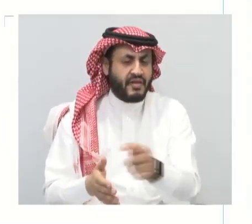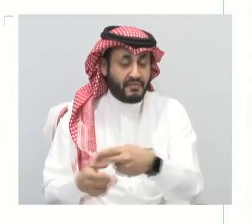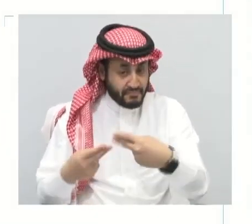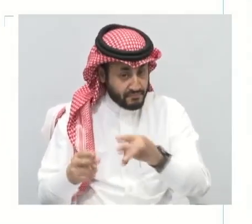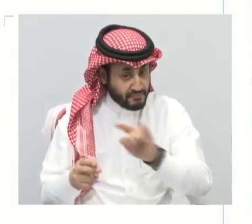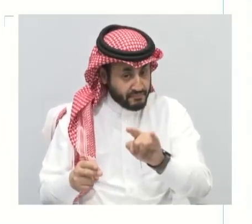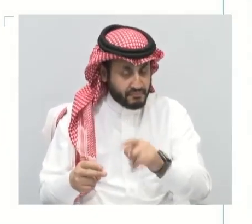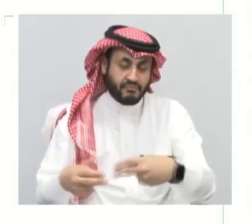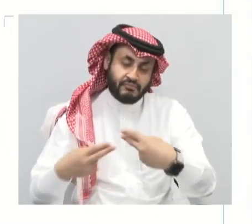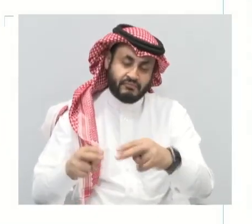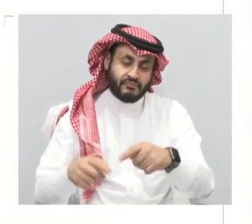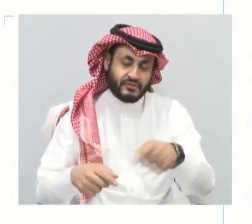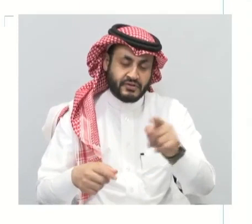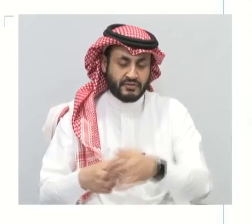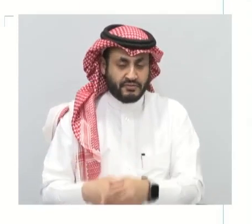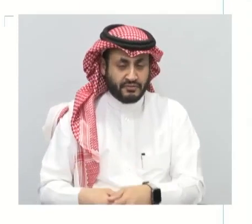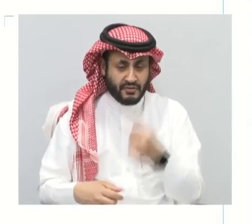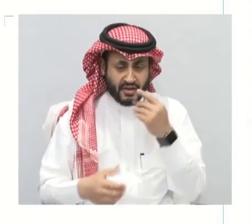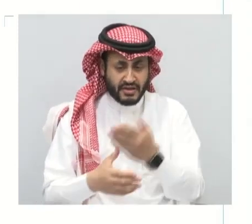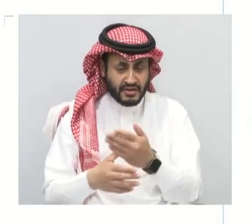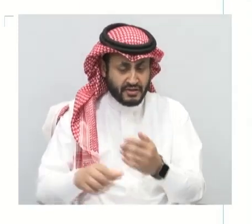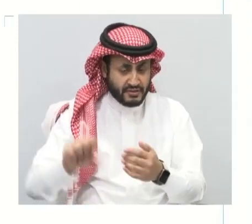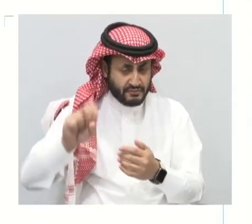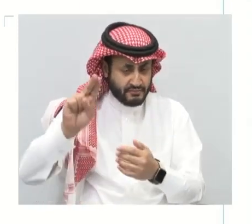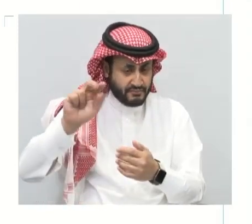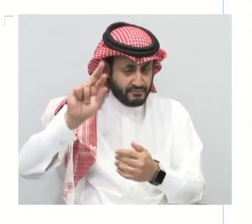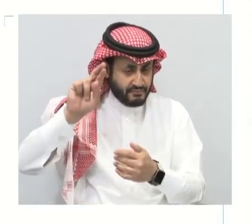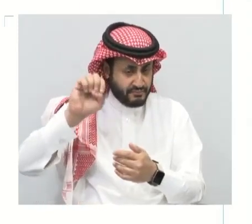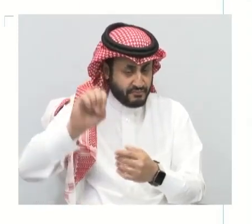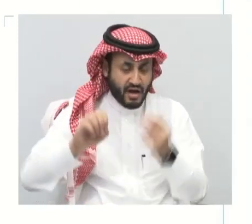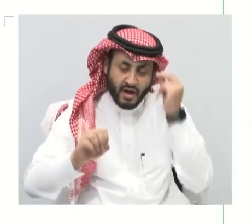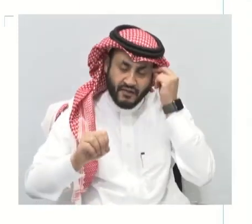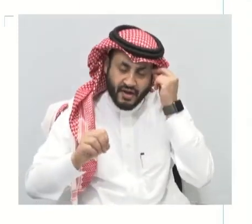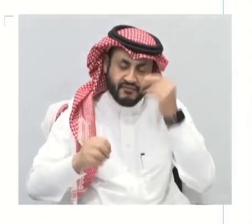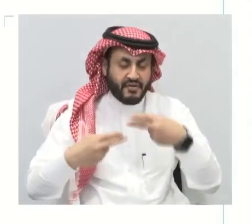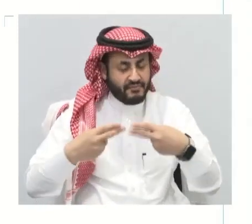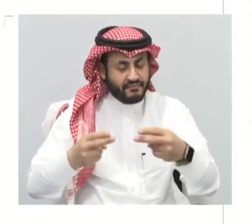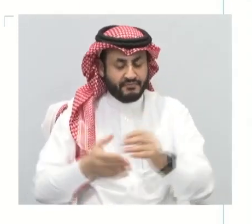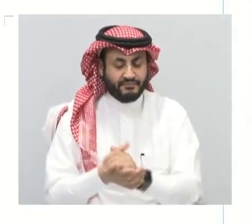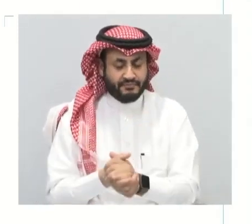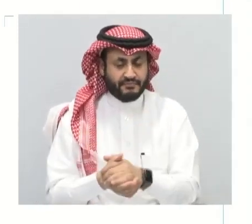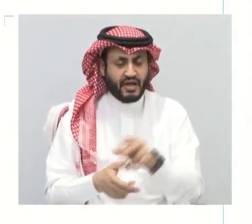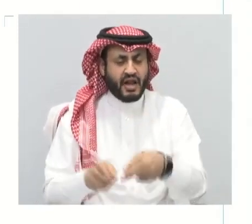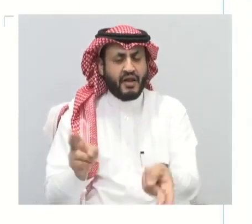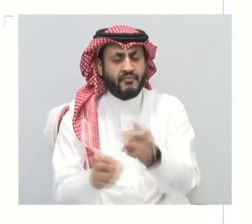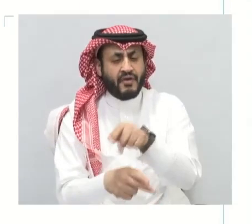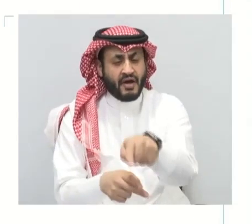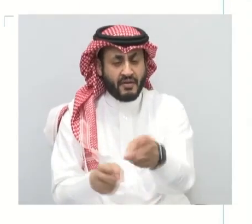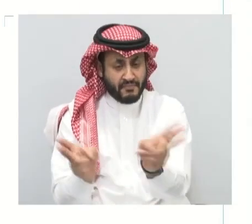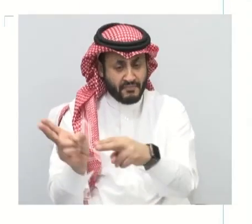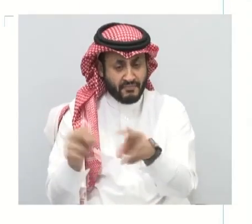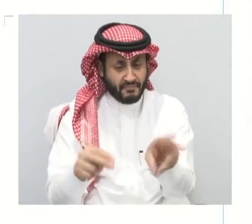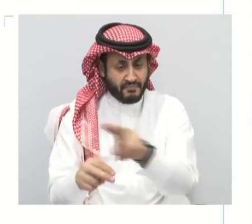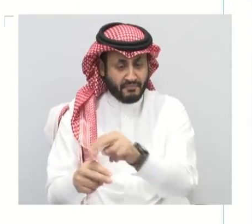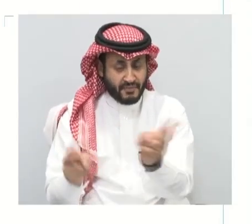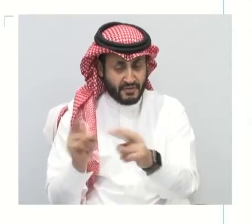is accepting or he is agreeing to do that. Now our role is to report this request. How can we